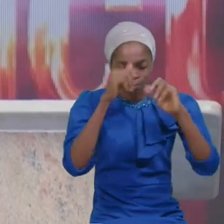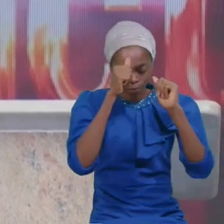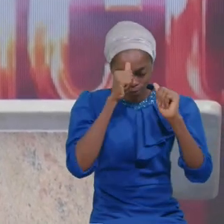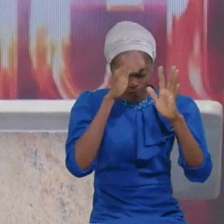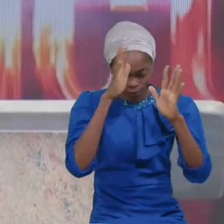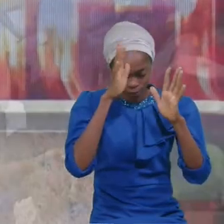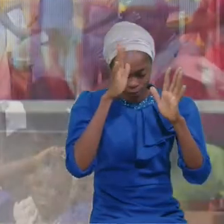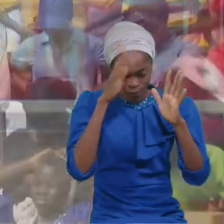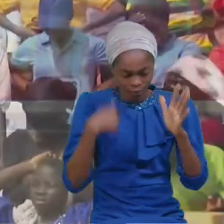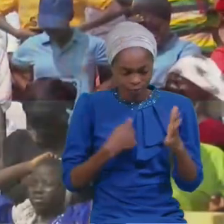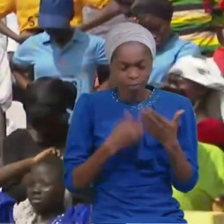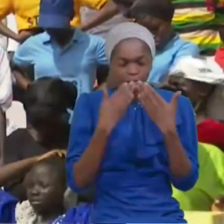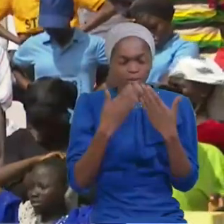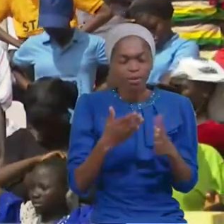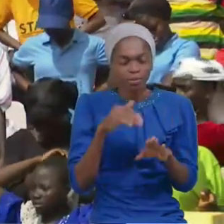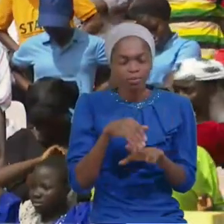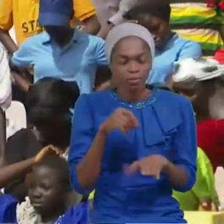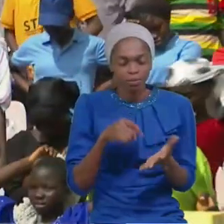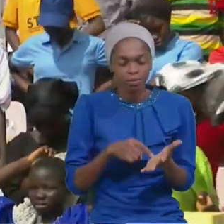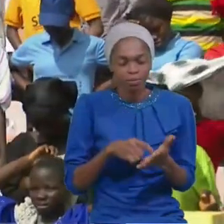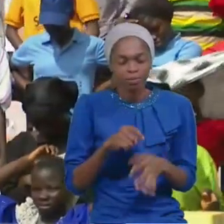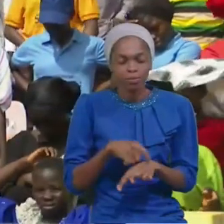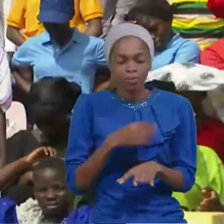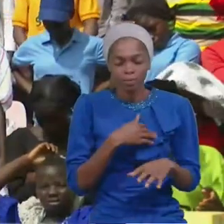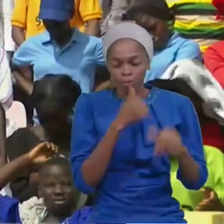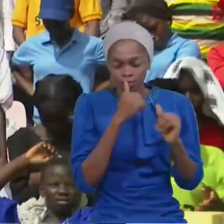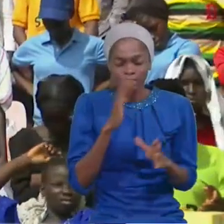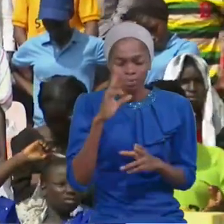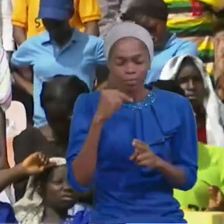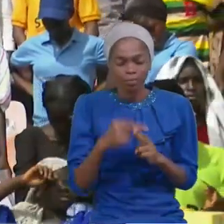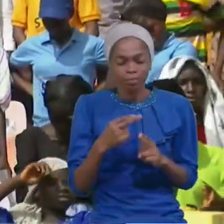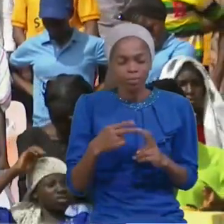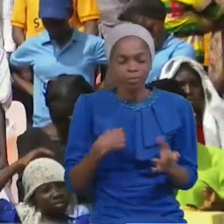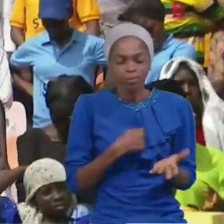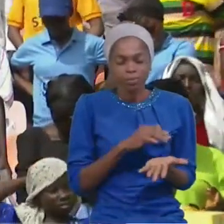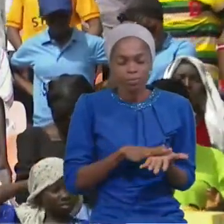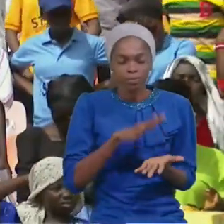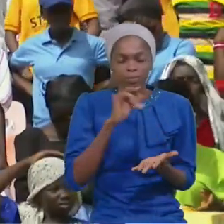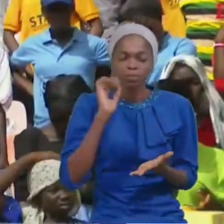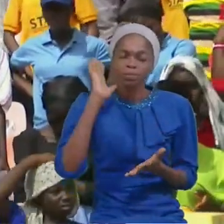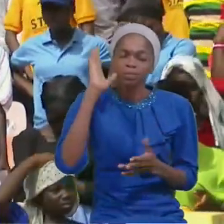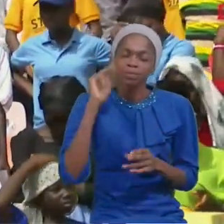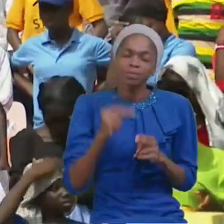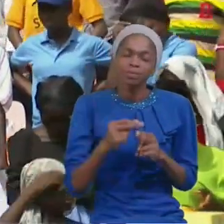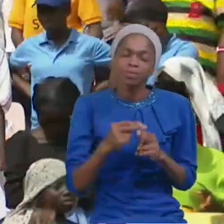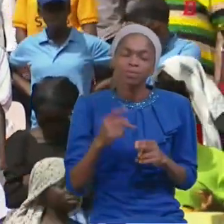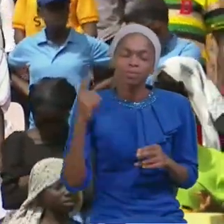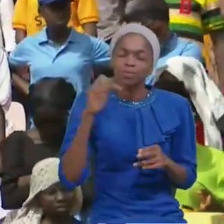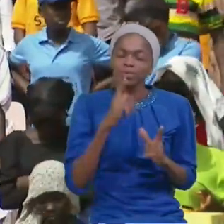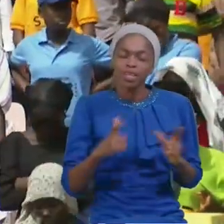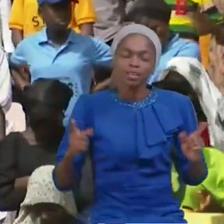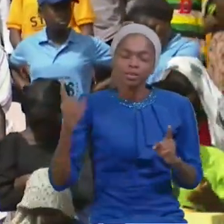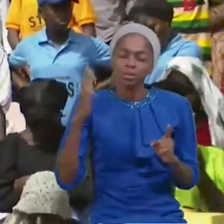glorify you. You're a great God, a good God, a gracious God. You despise none.